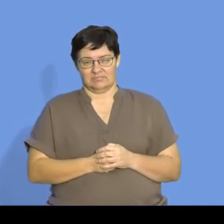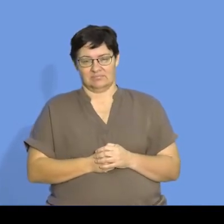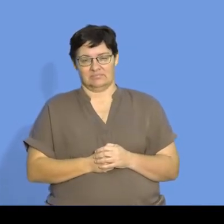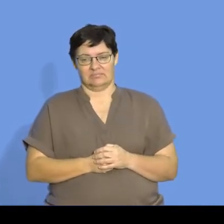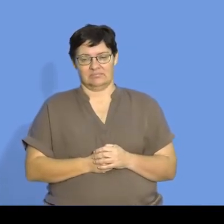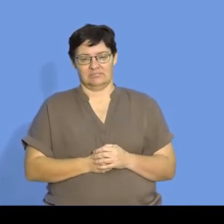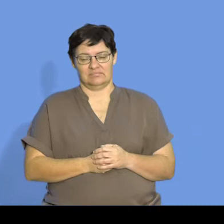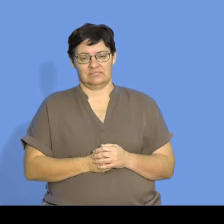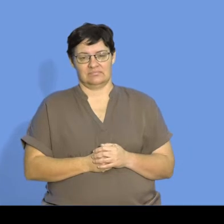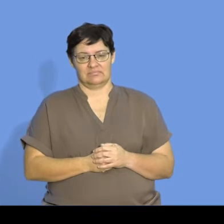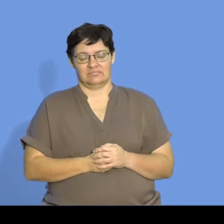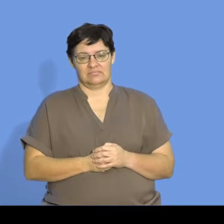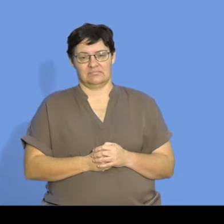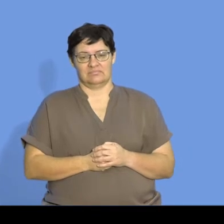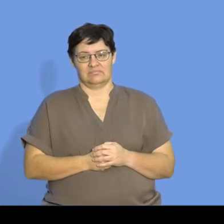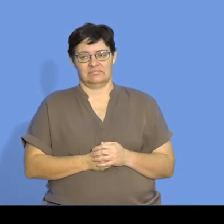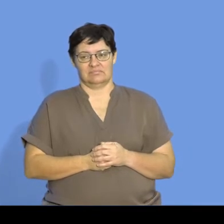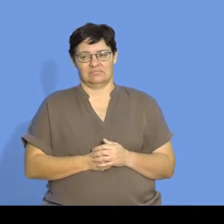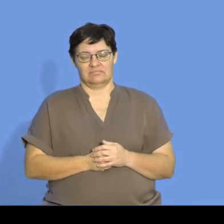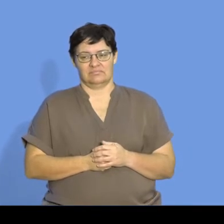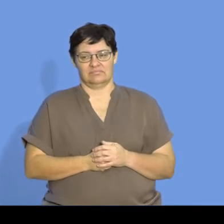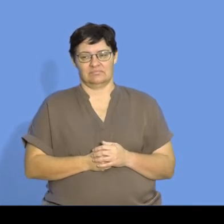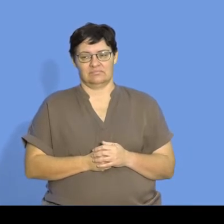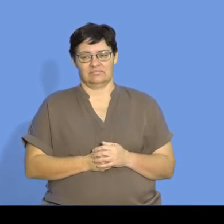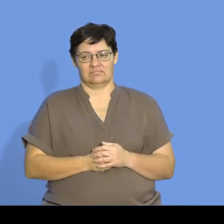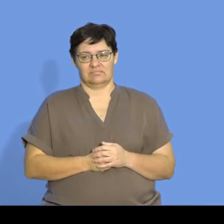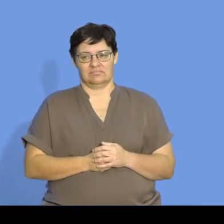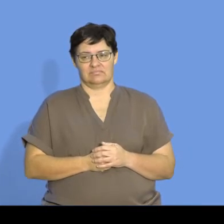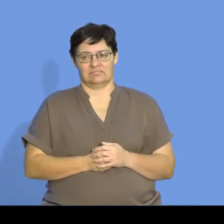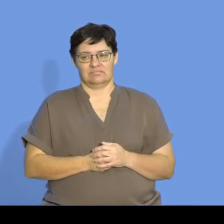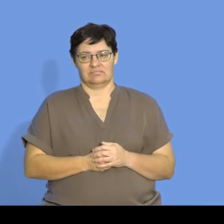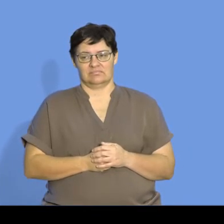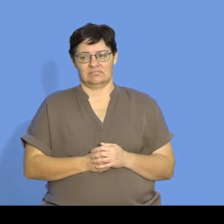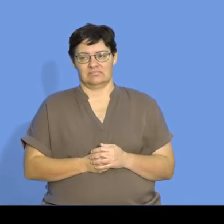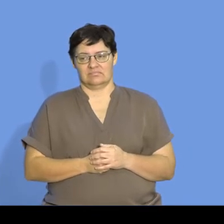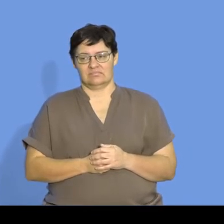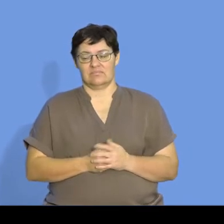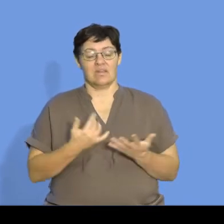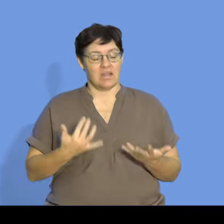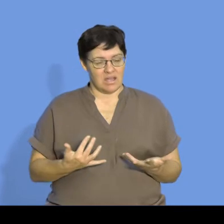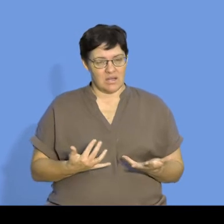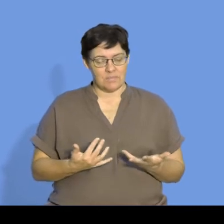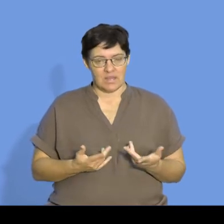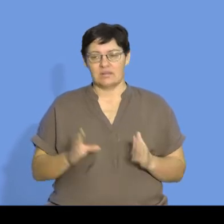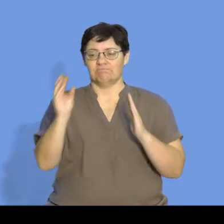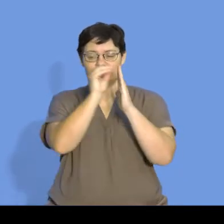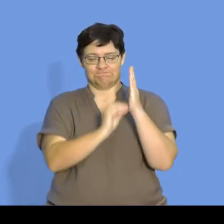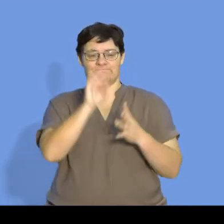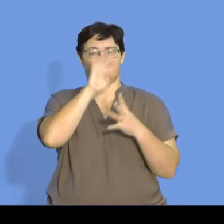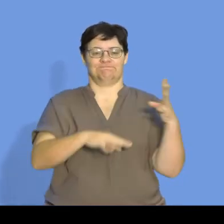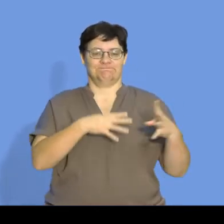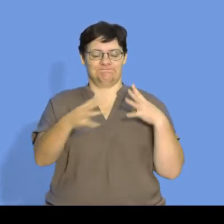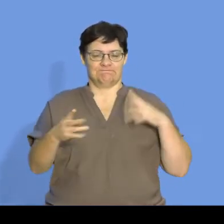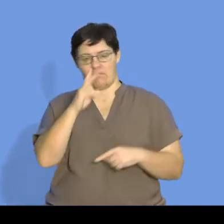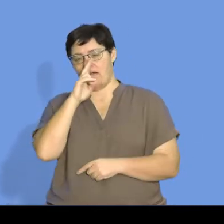9,200 will be your rental for September. So in other words, if we have to complete this table, you